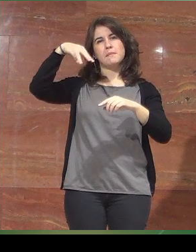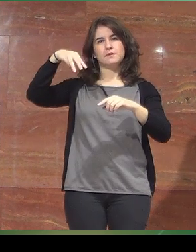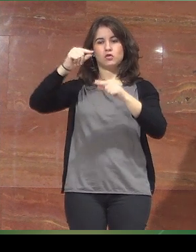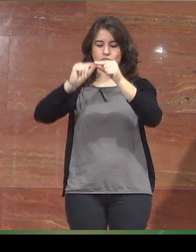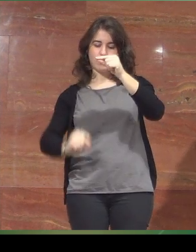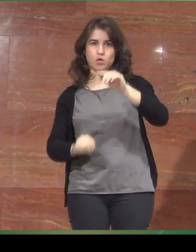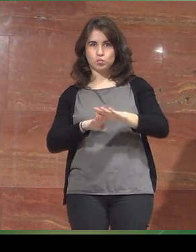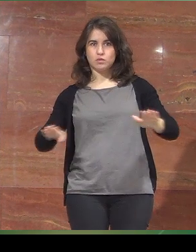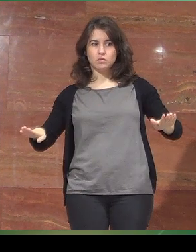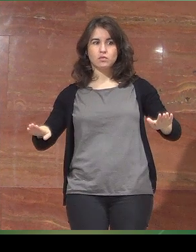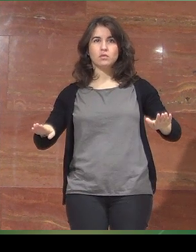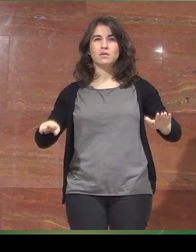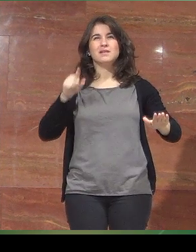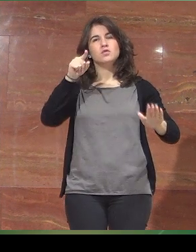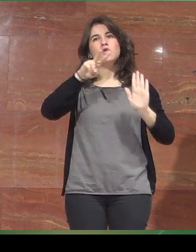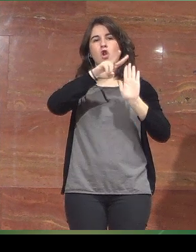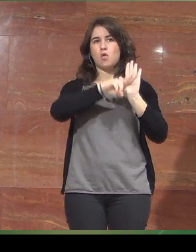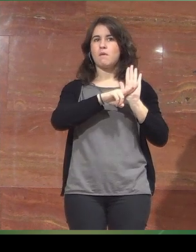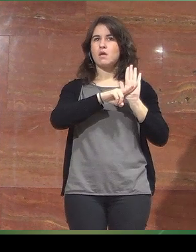wayfinding, a standard